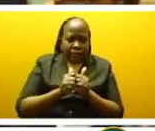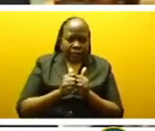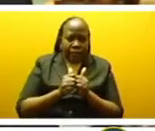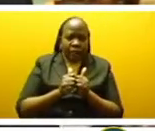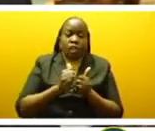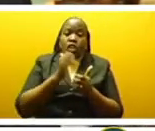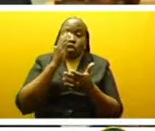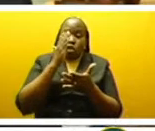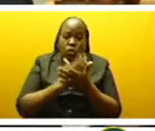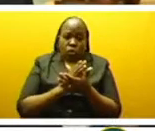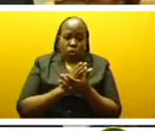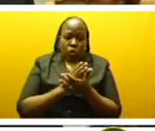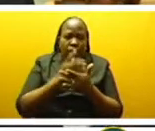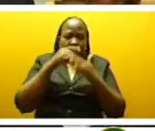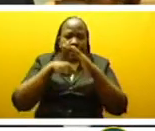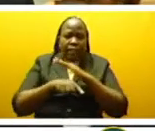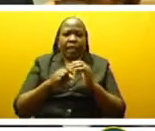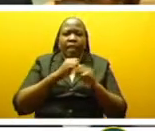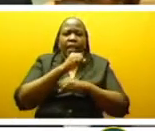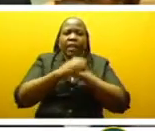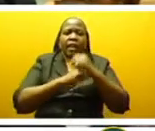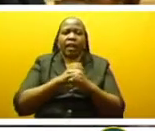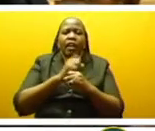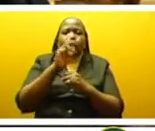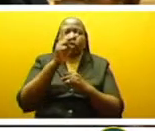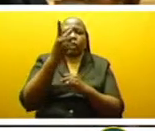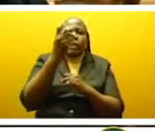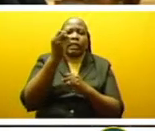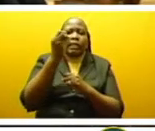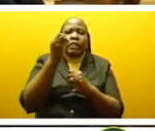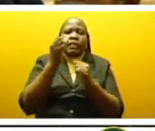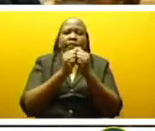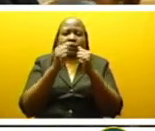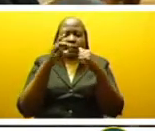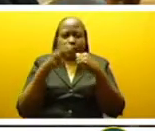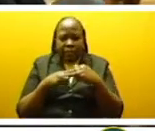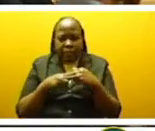repealing the 2017 provision.